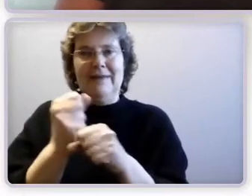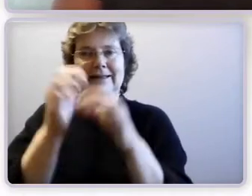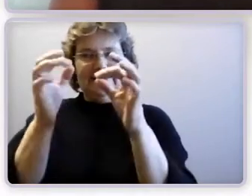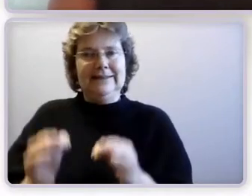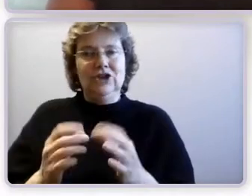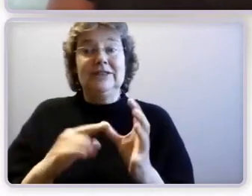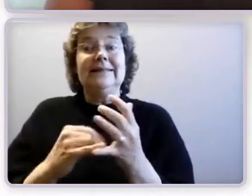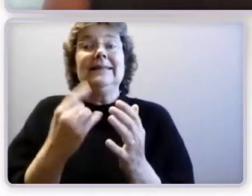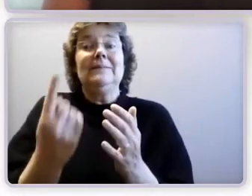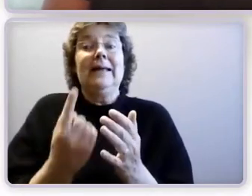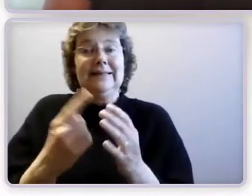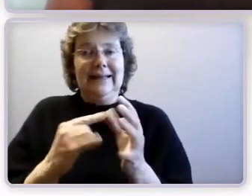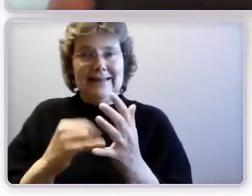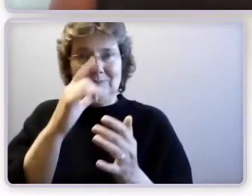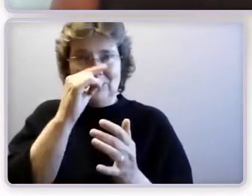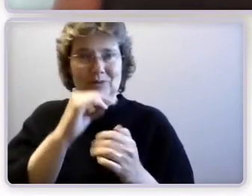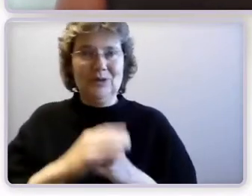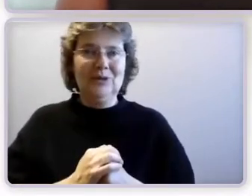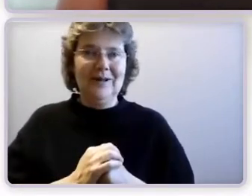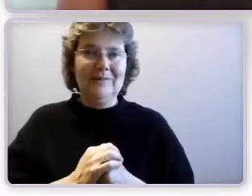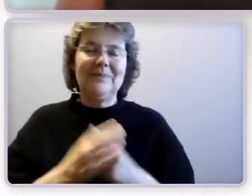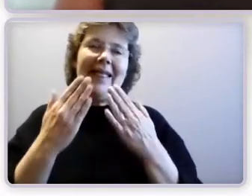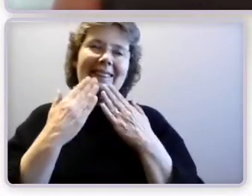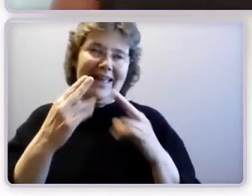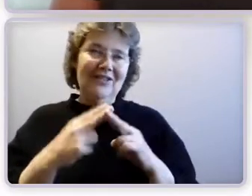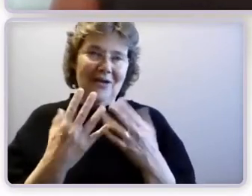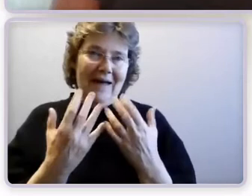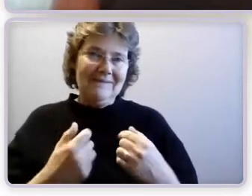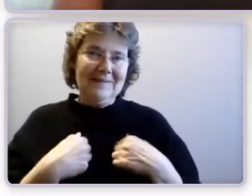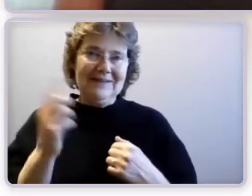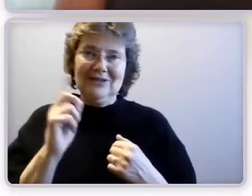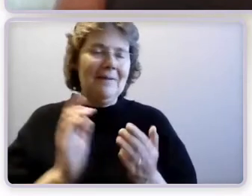Thank you very much for having me today, and I'm happy to answer questions afterwards.